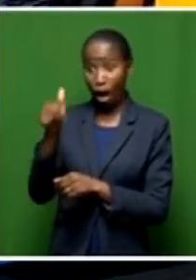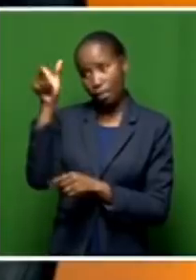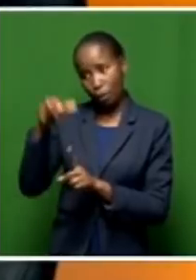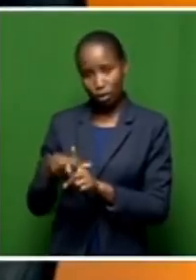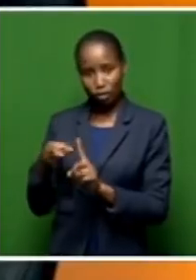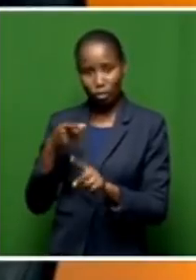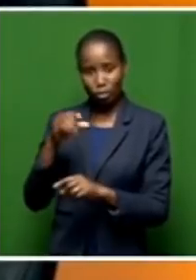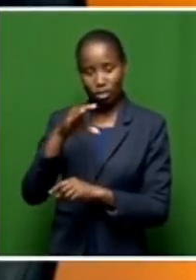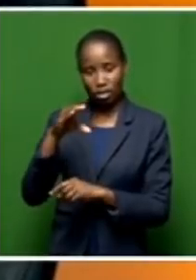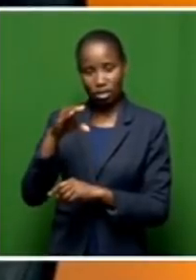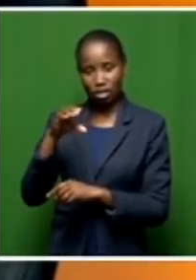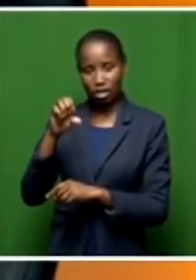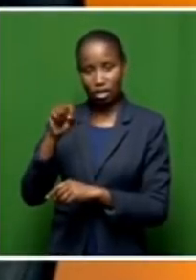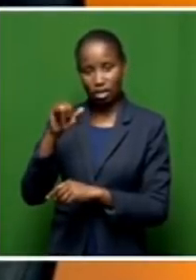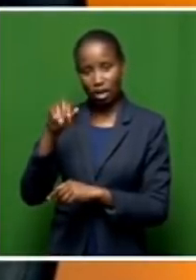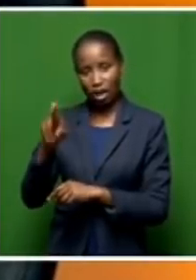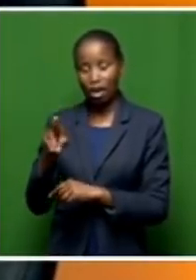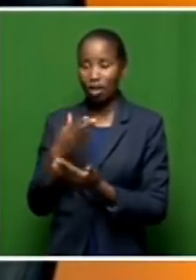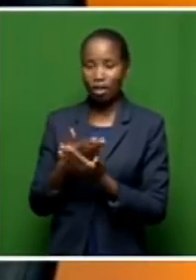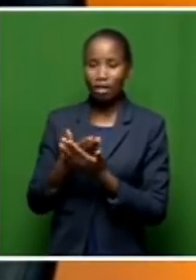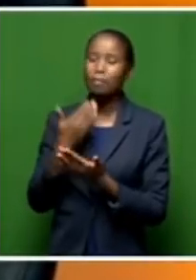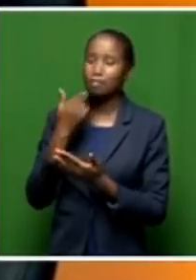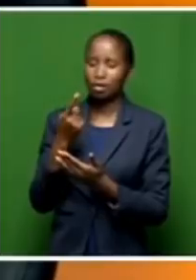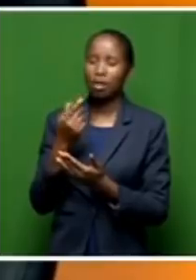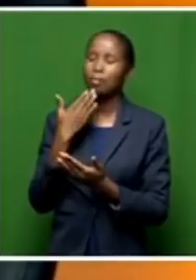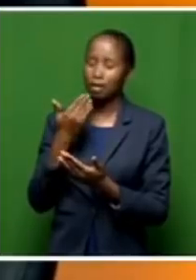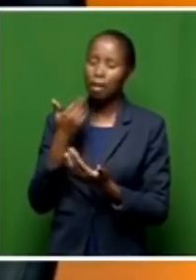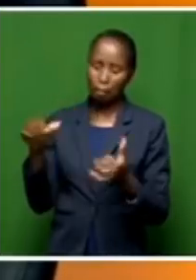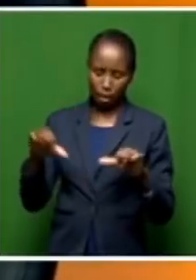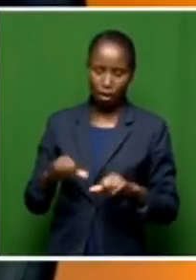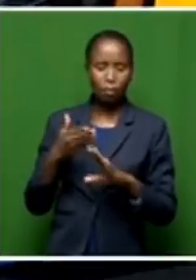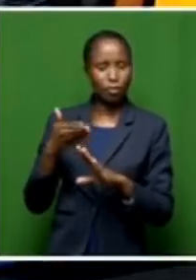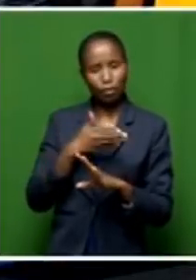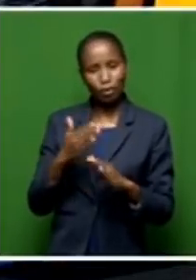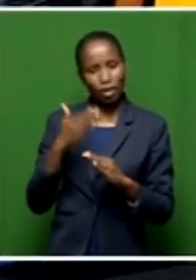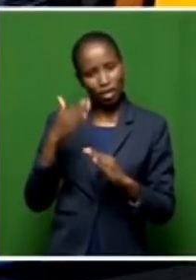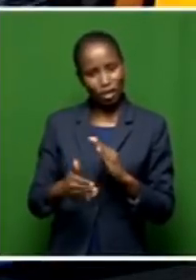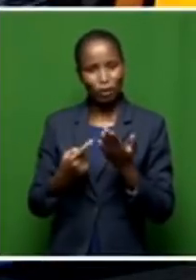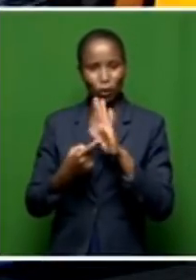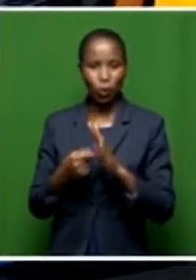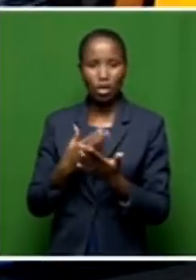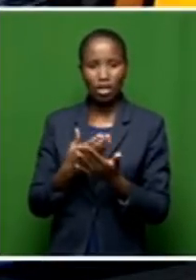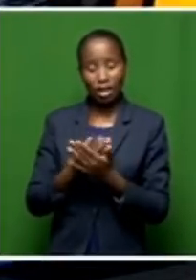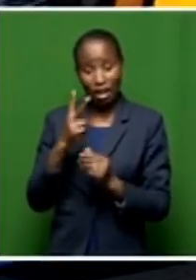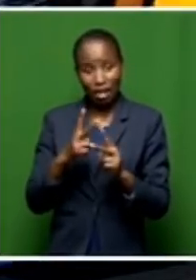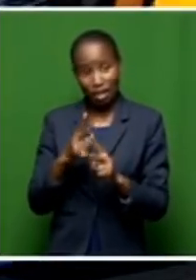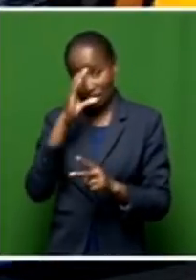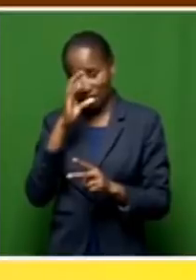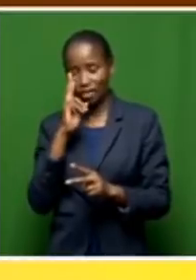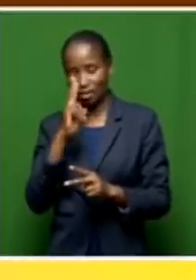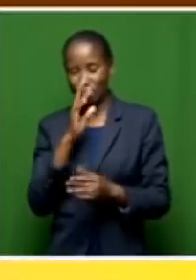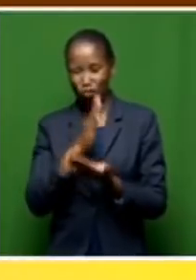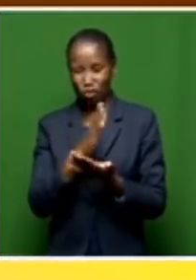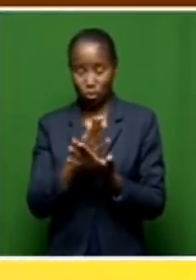come back before the end of the show so that we can take a closer look once again. But thanks so much, Professor Pravesh